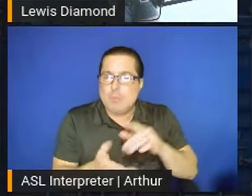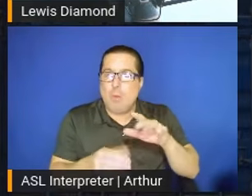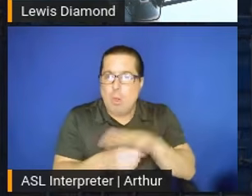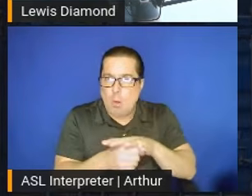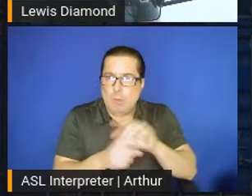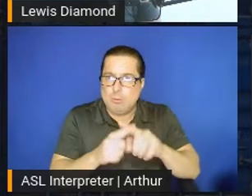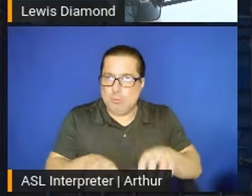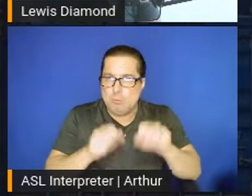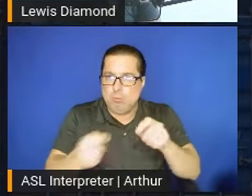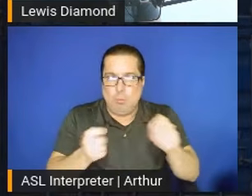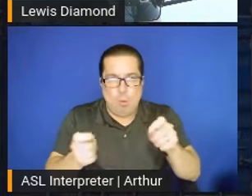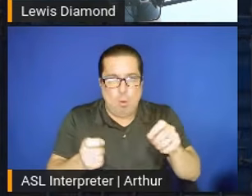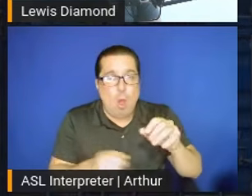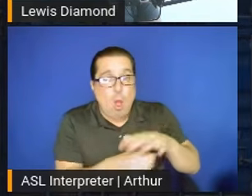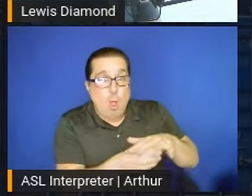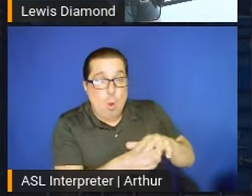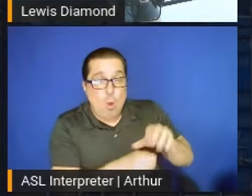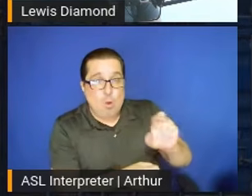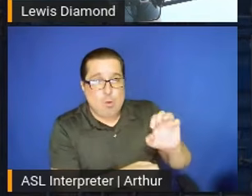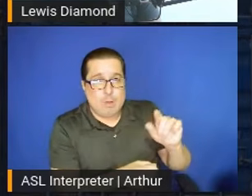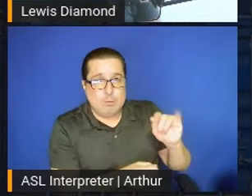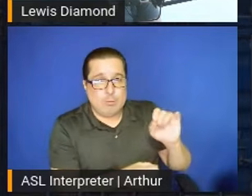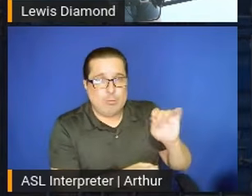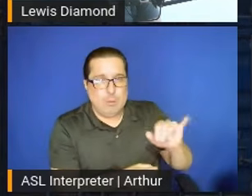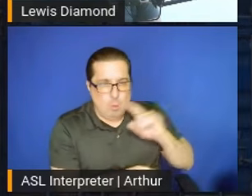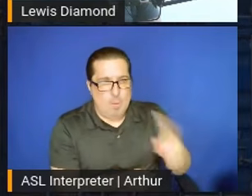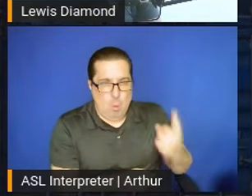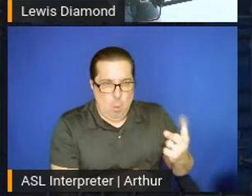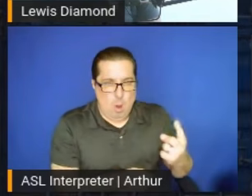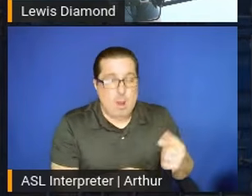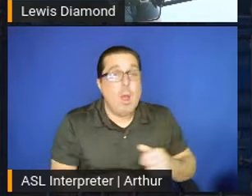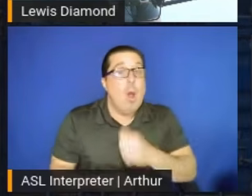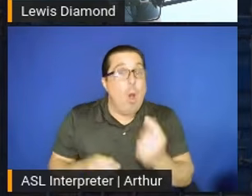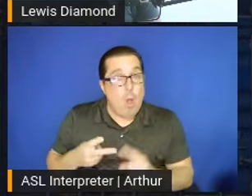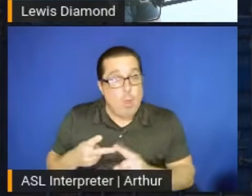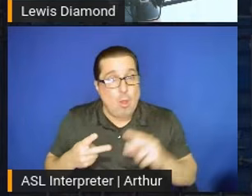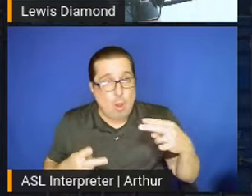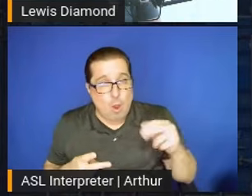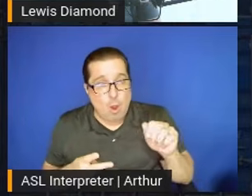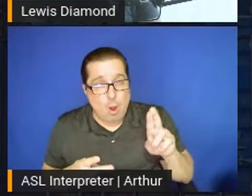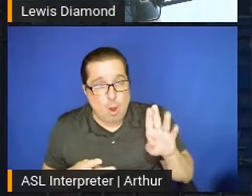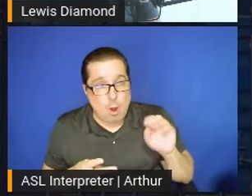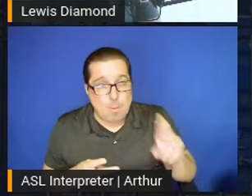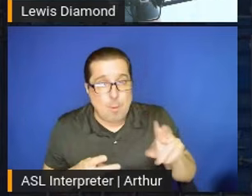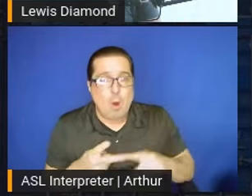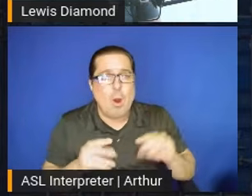Local registry would be one. So we give you Harbor, for example, put it on management